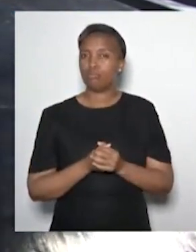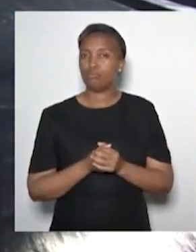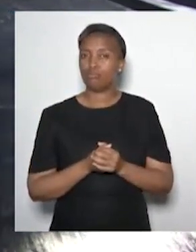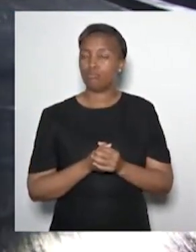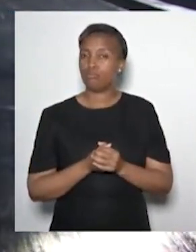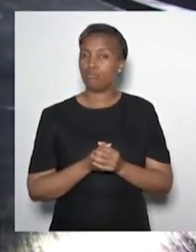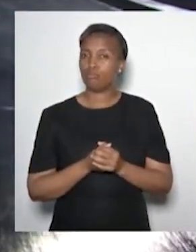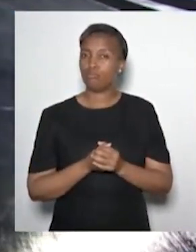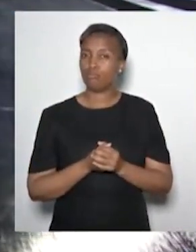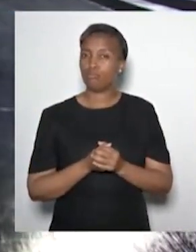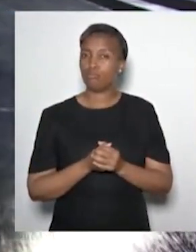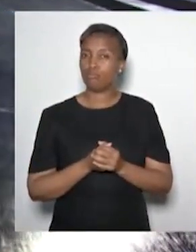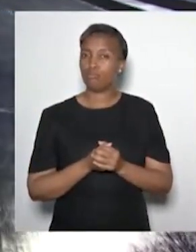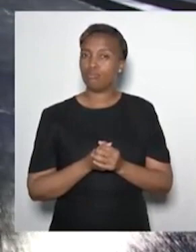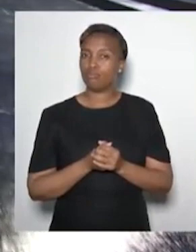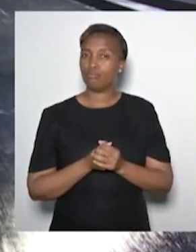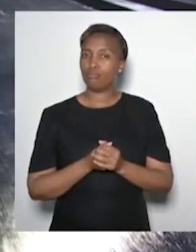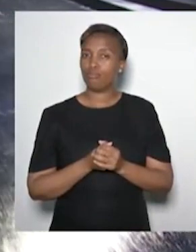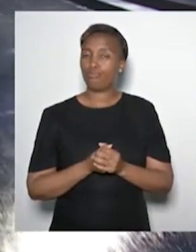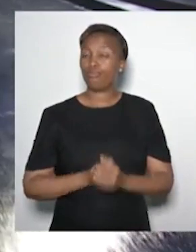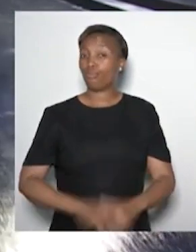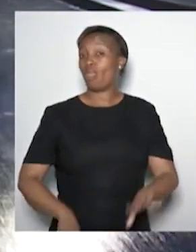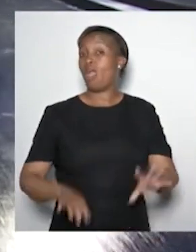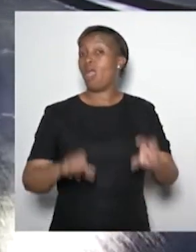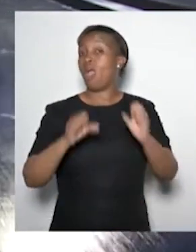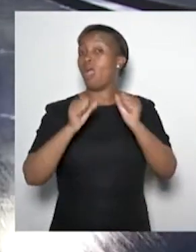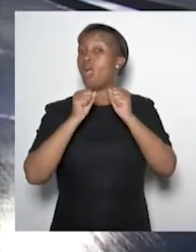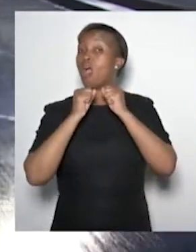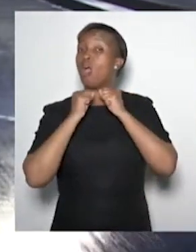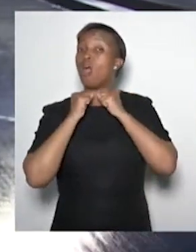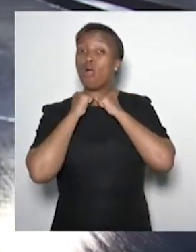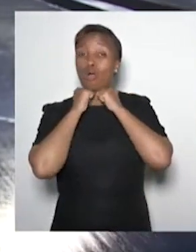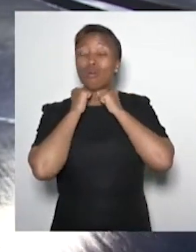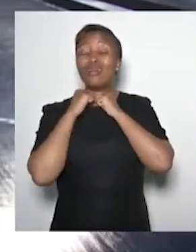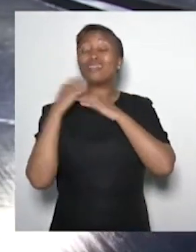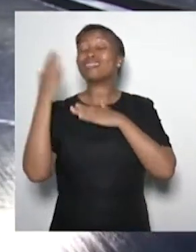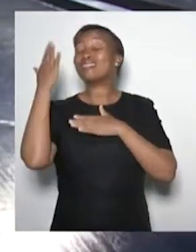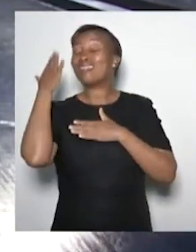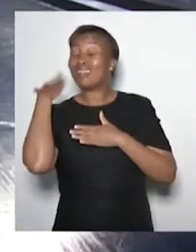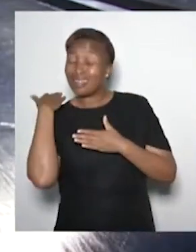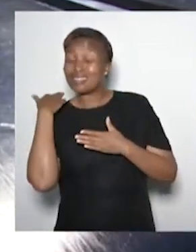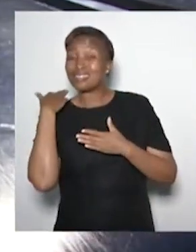Last August, I turned 78.